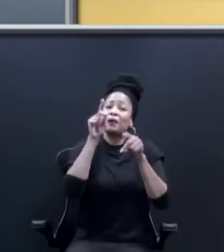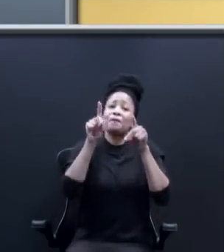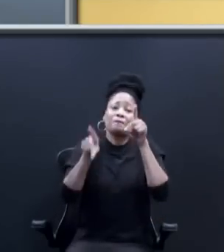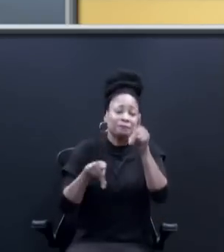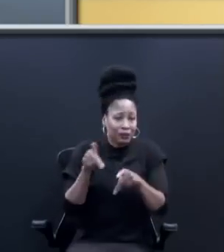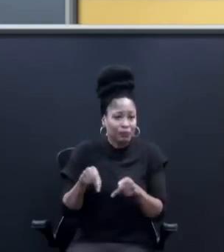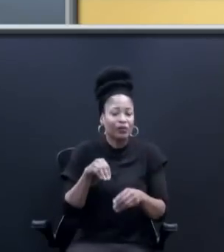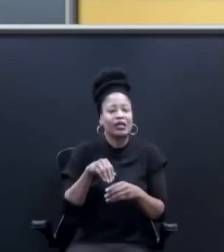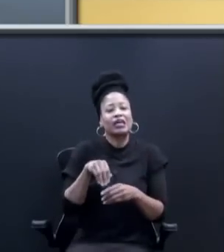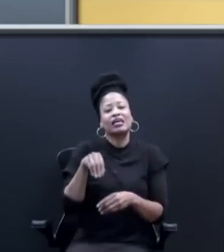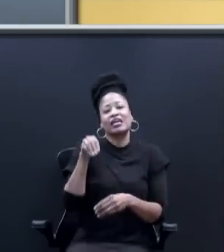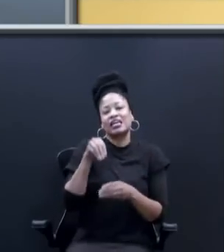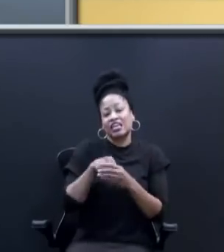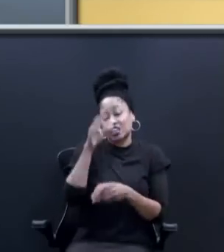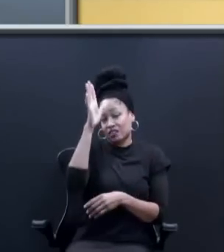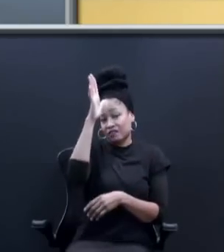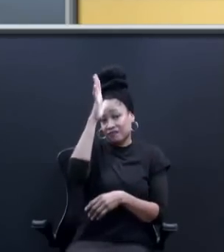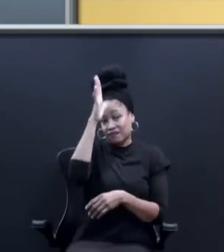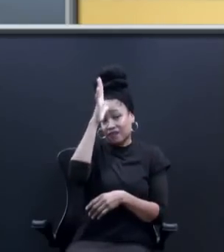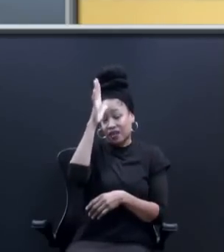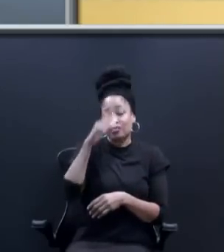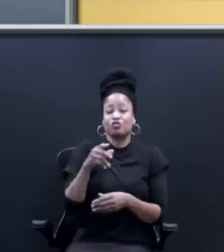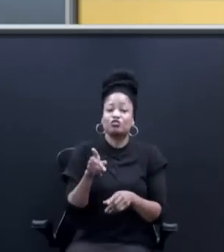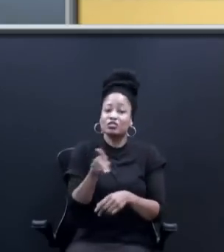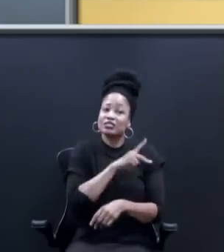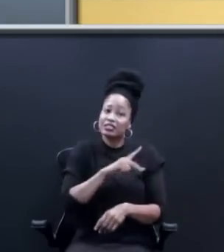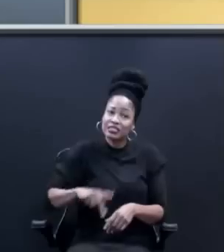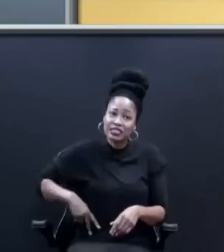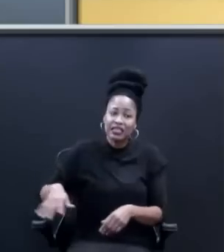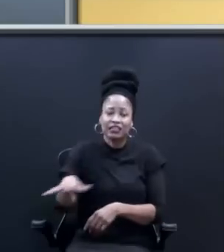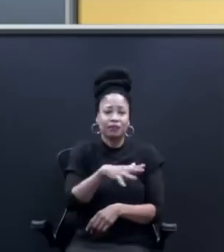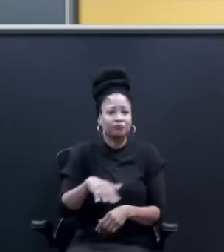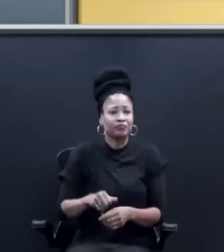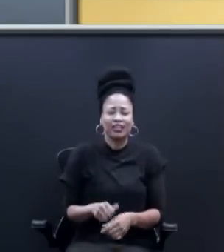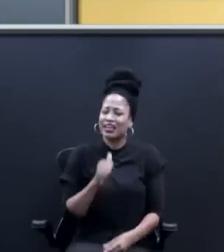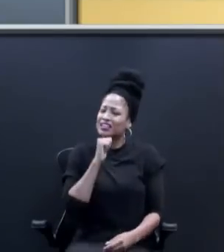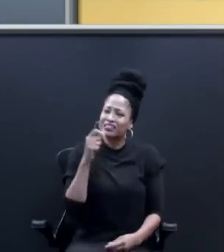that thing out? Not just the male, but the female too.